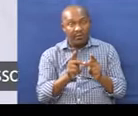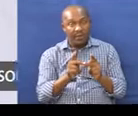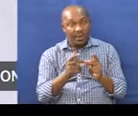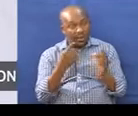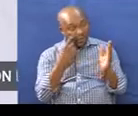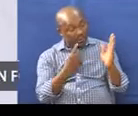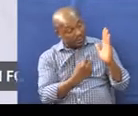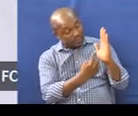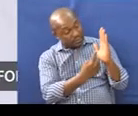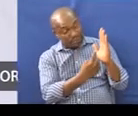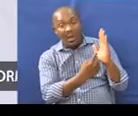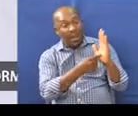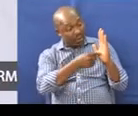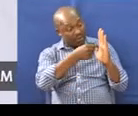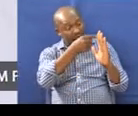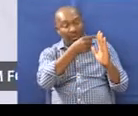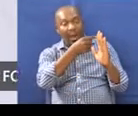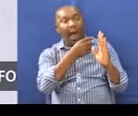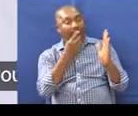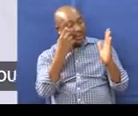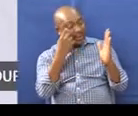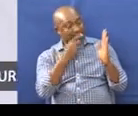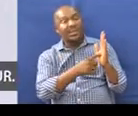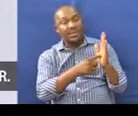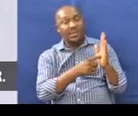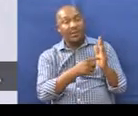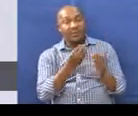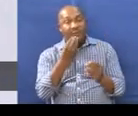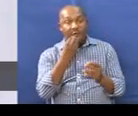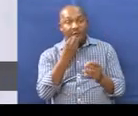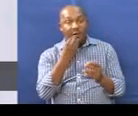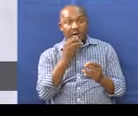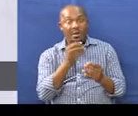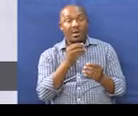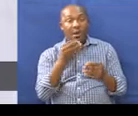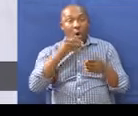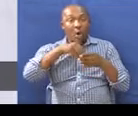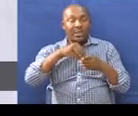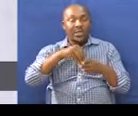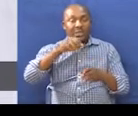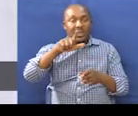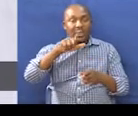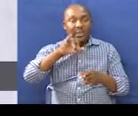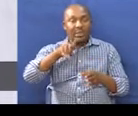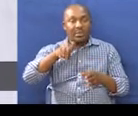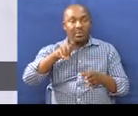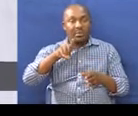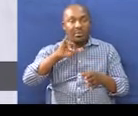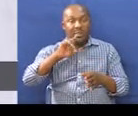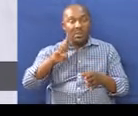that the food contains lipid. But if there will be a clear mixture